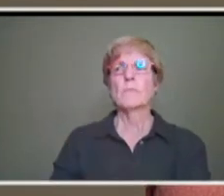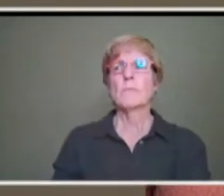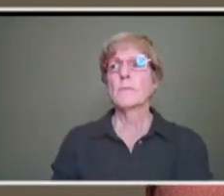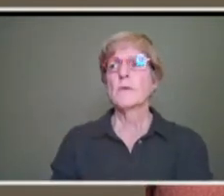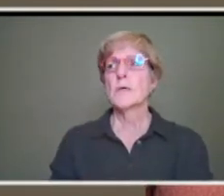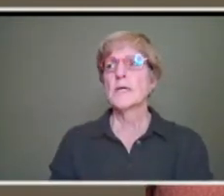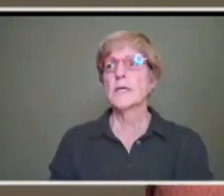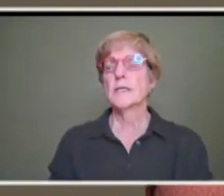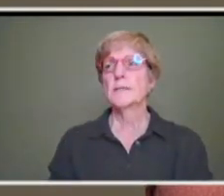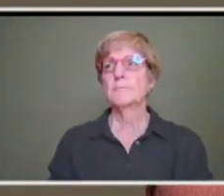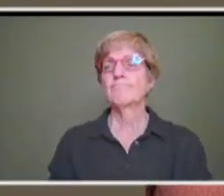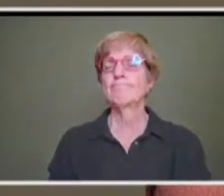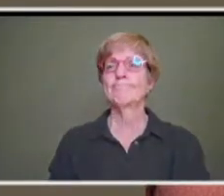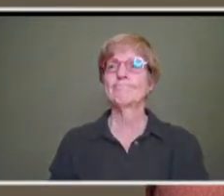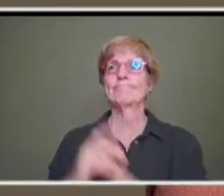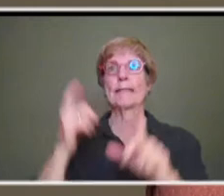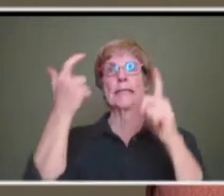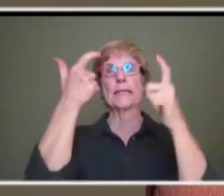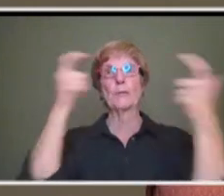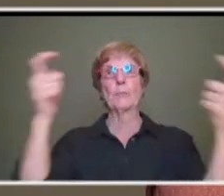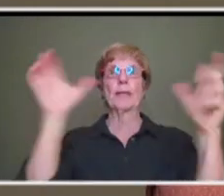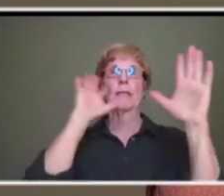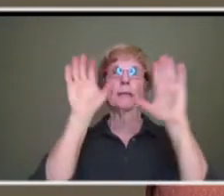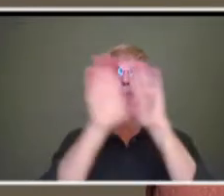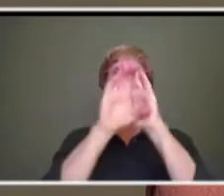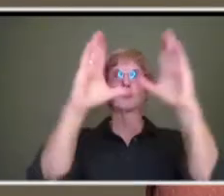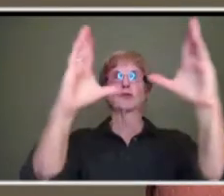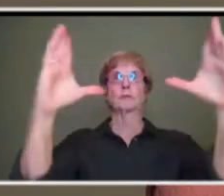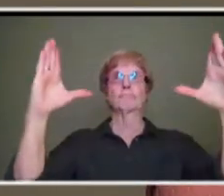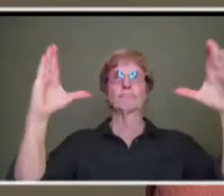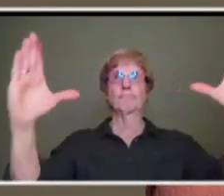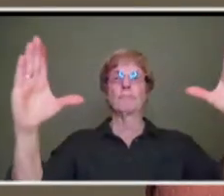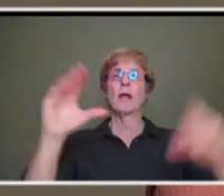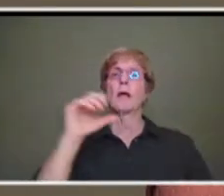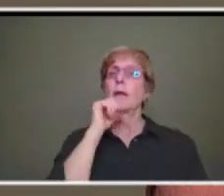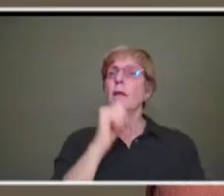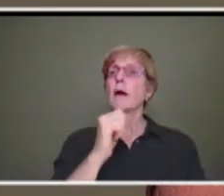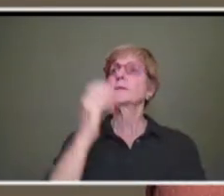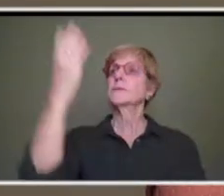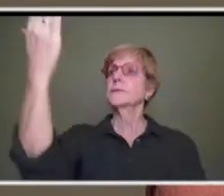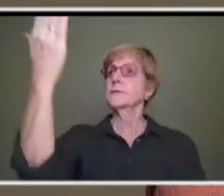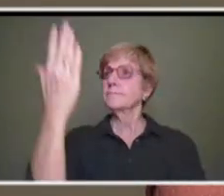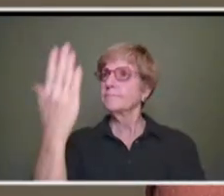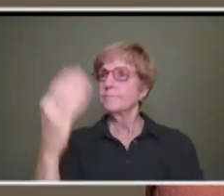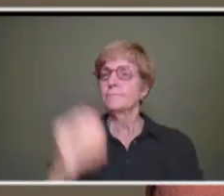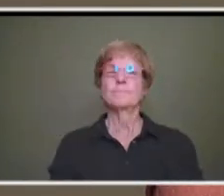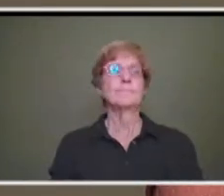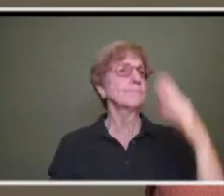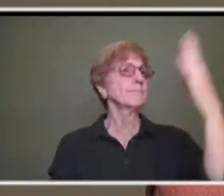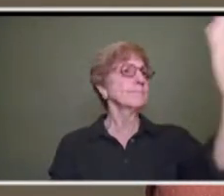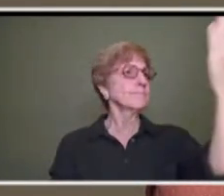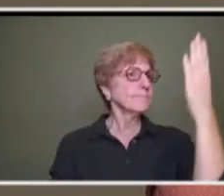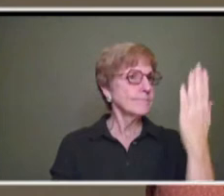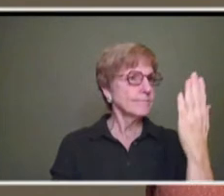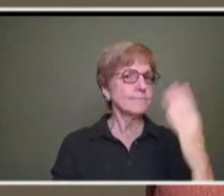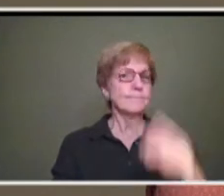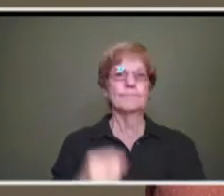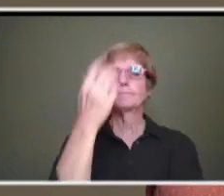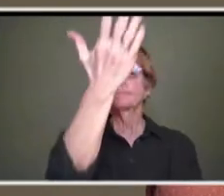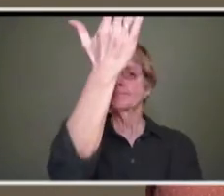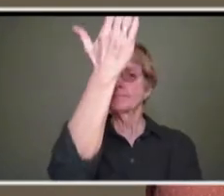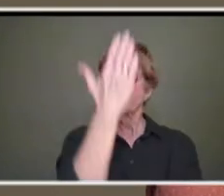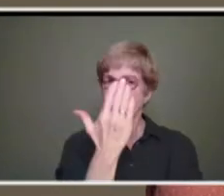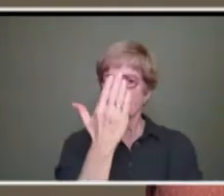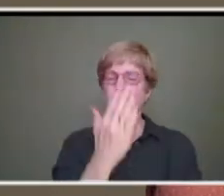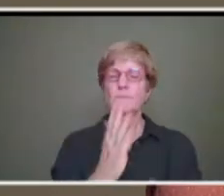sort of a big picture and not just make a decision one petition at a time because I I mean this